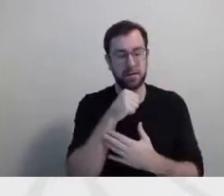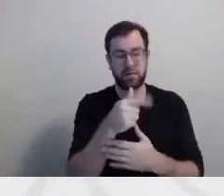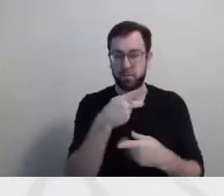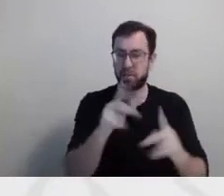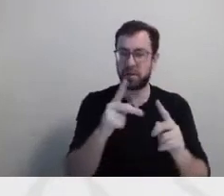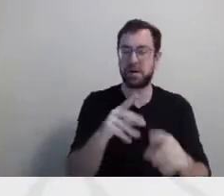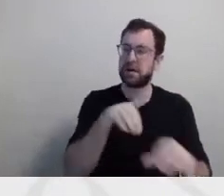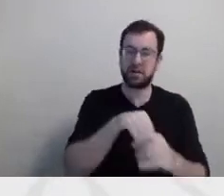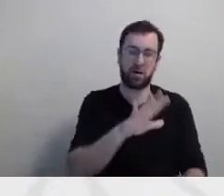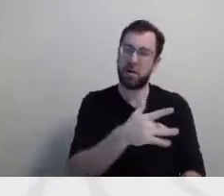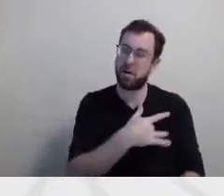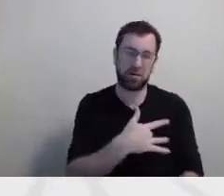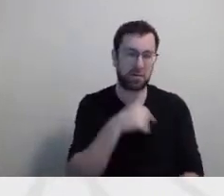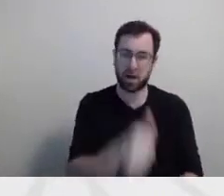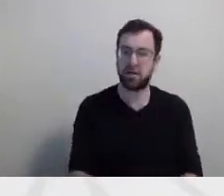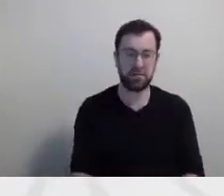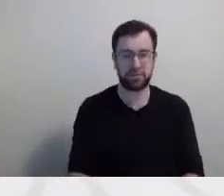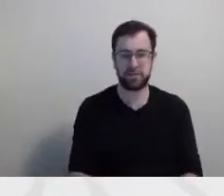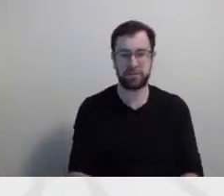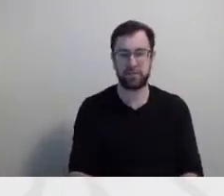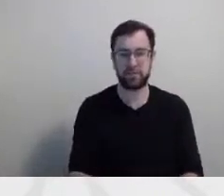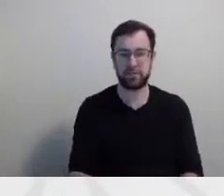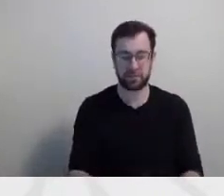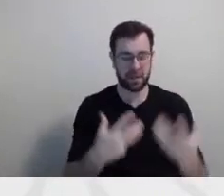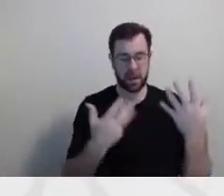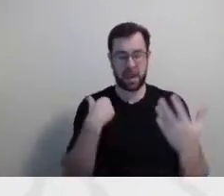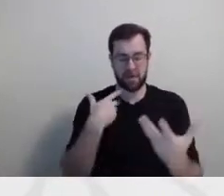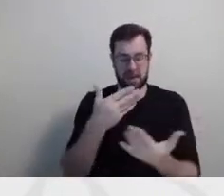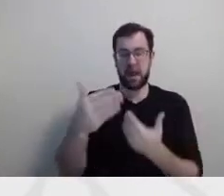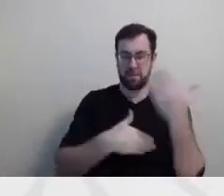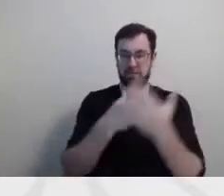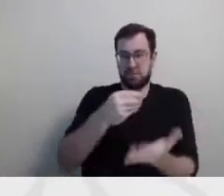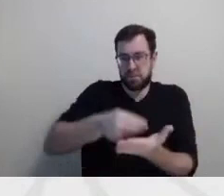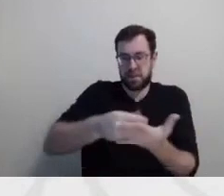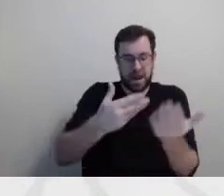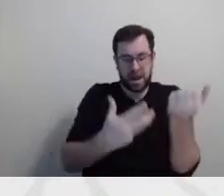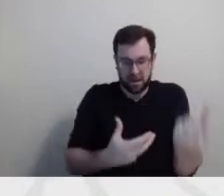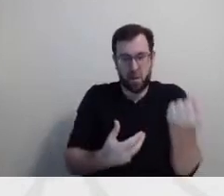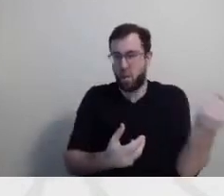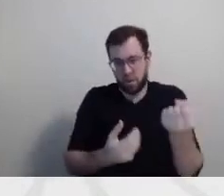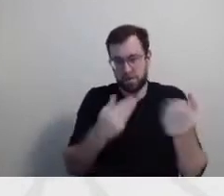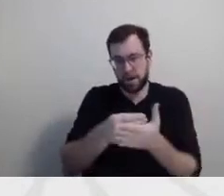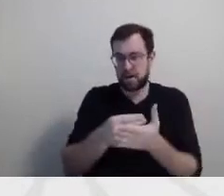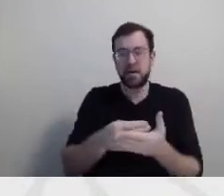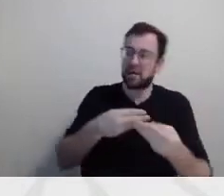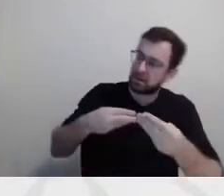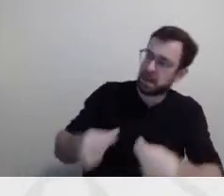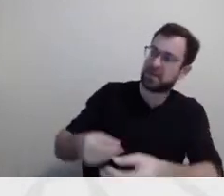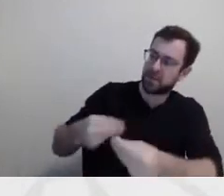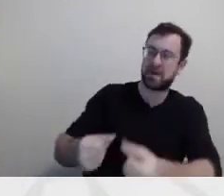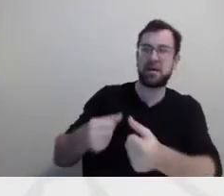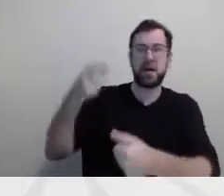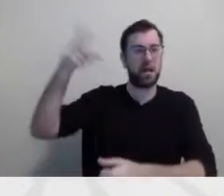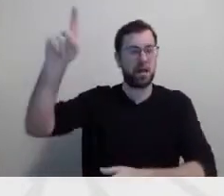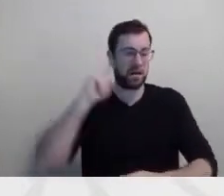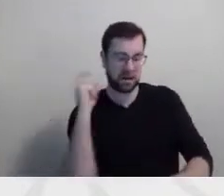reach their heart. They would never allow it to reach their heart. It would come in their hand and they would spend, and Allah would give them more and they would spend.